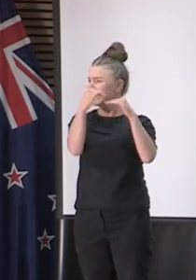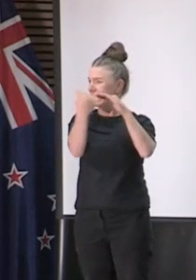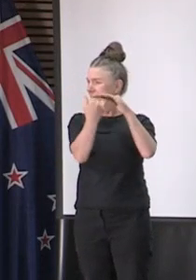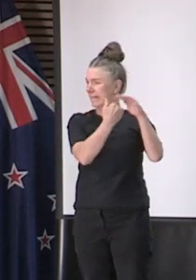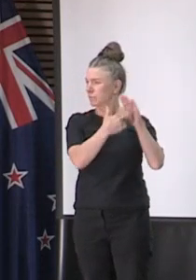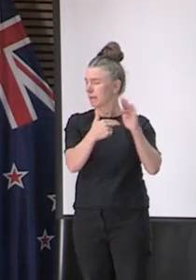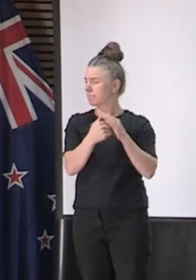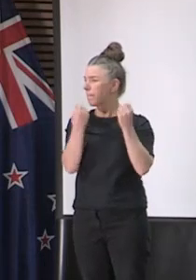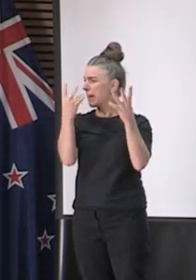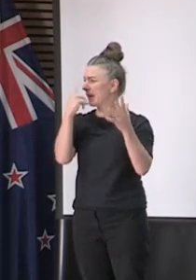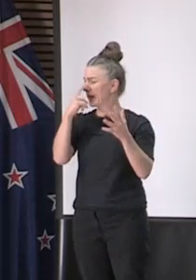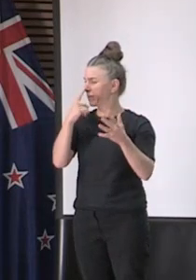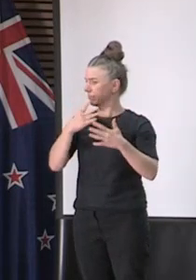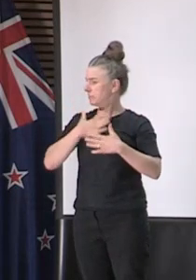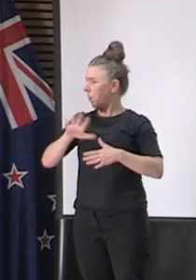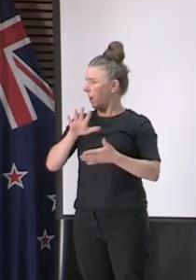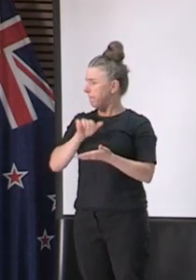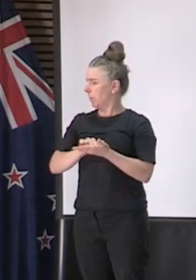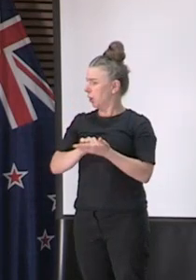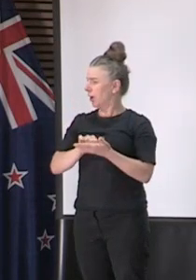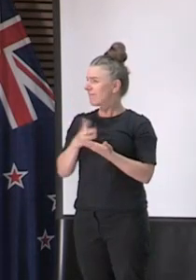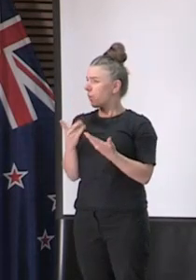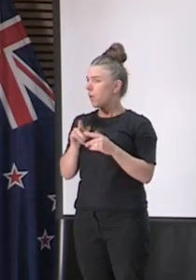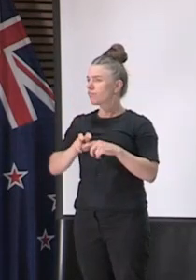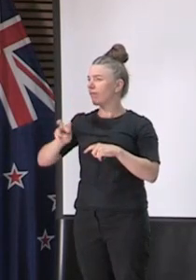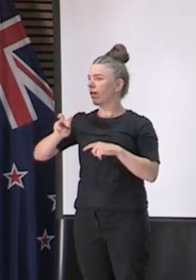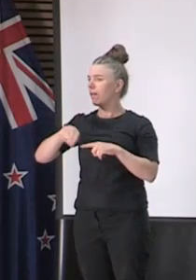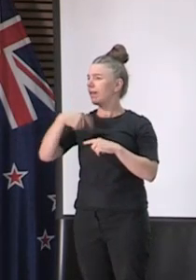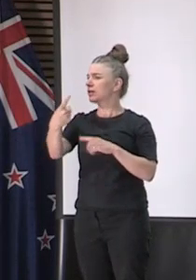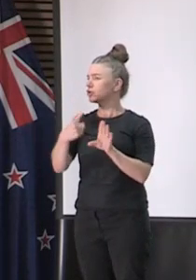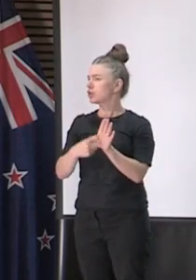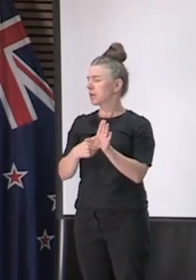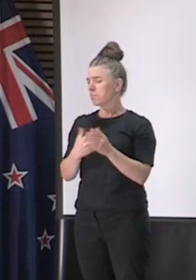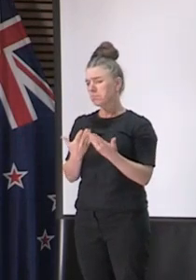booking flights and things like that for next year. Can you offer any other